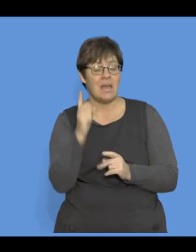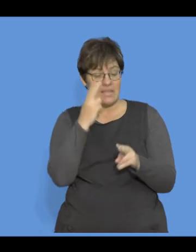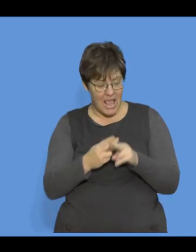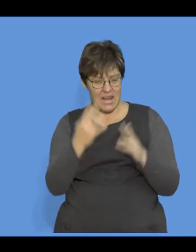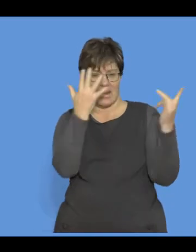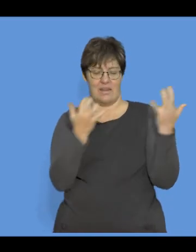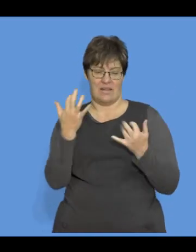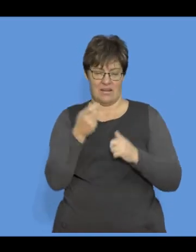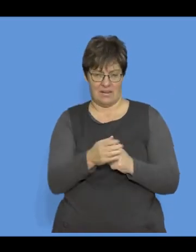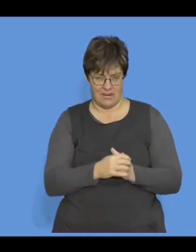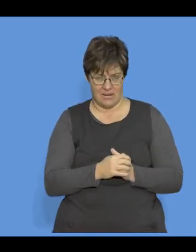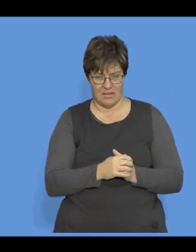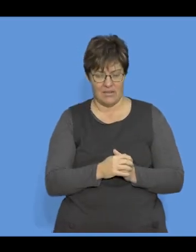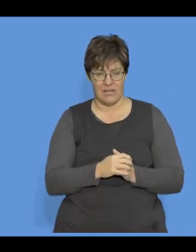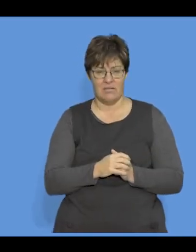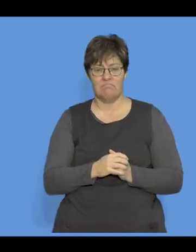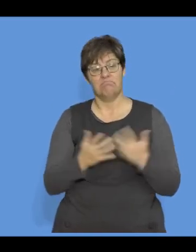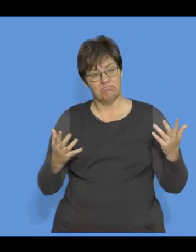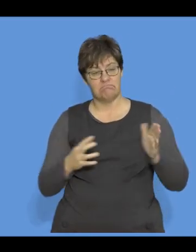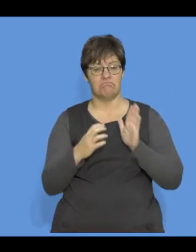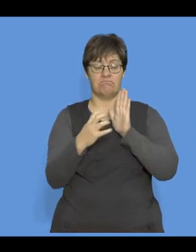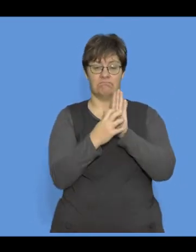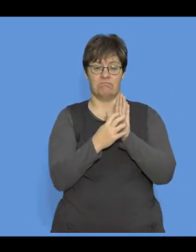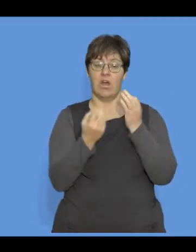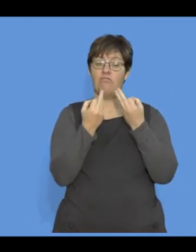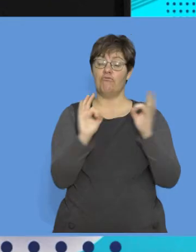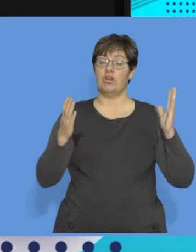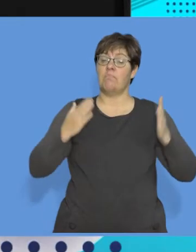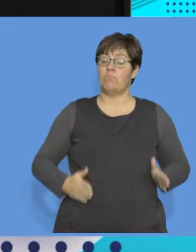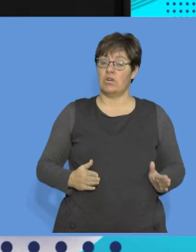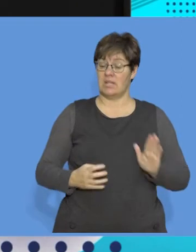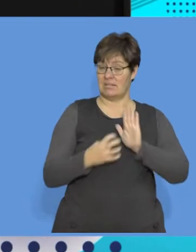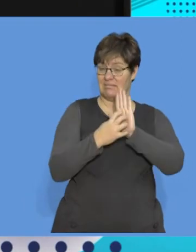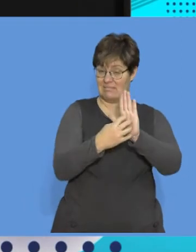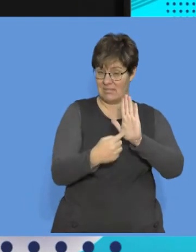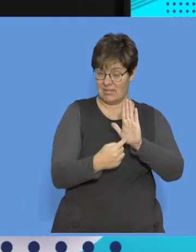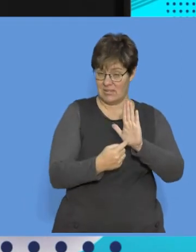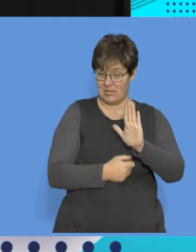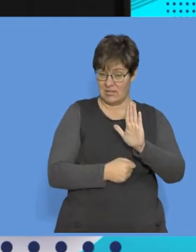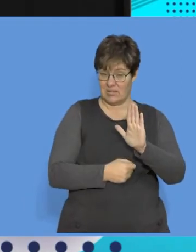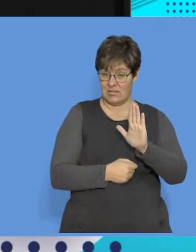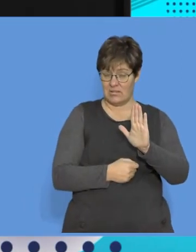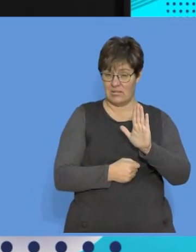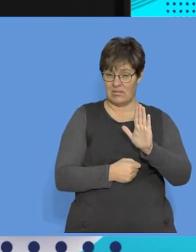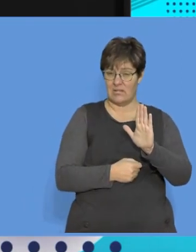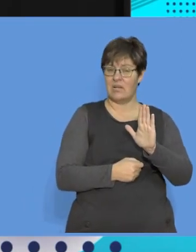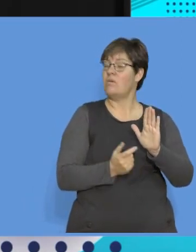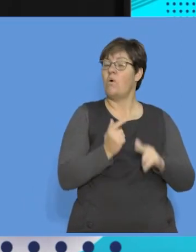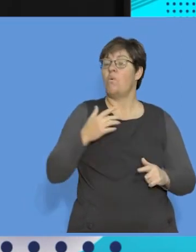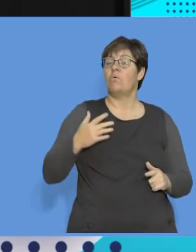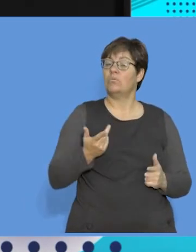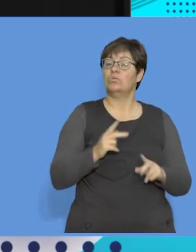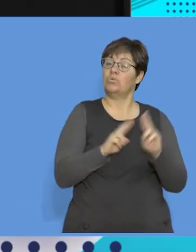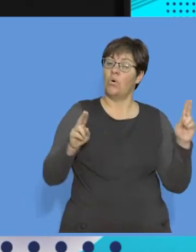So if we were going to draw the free body diagram, here's the important thing. We don't draw a